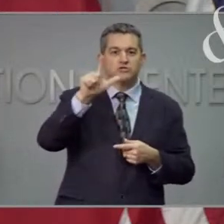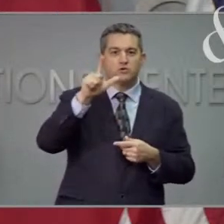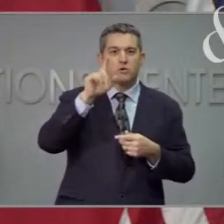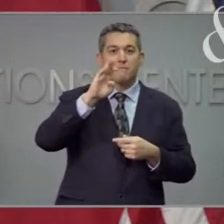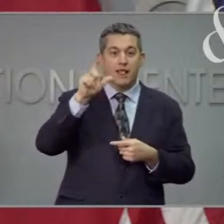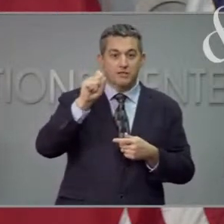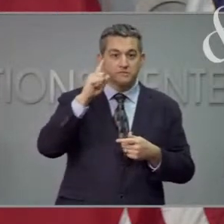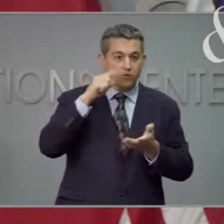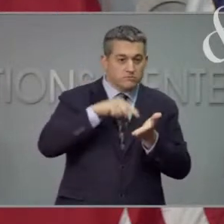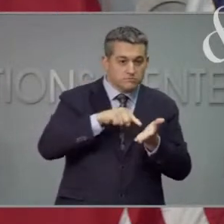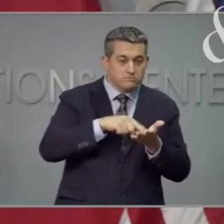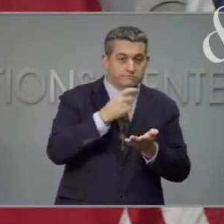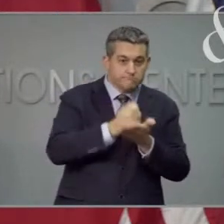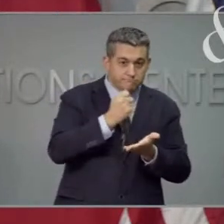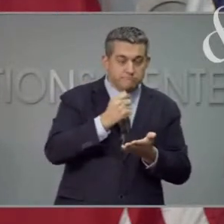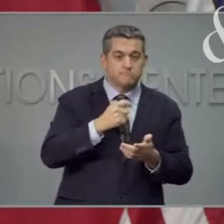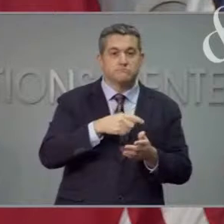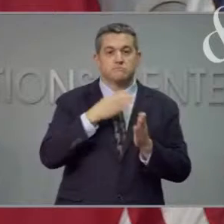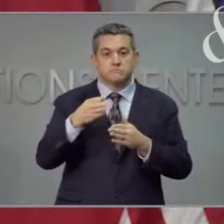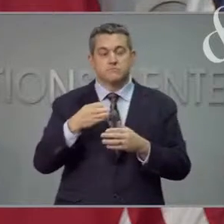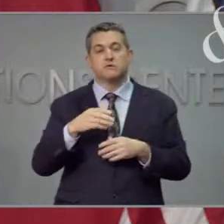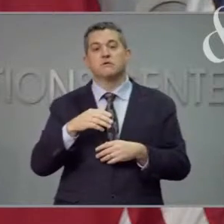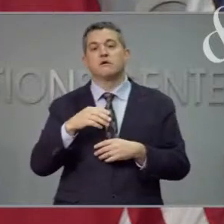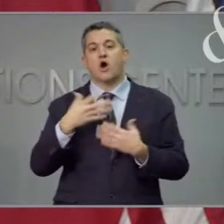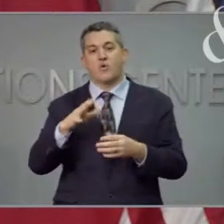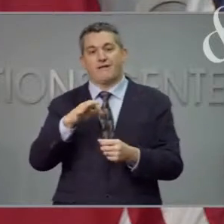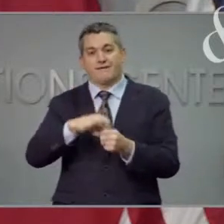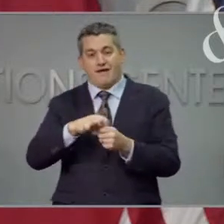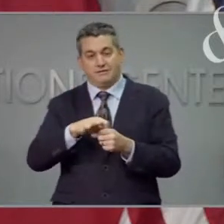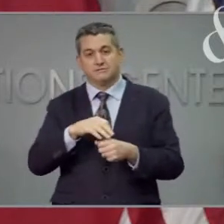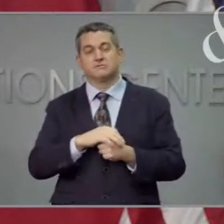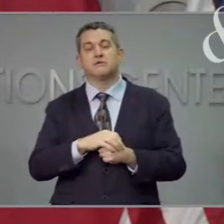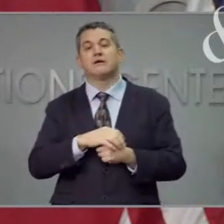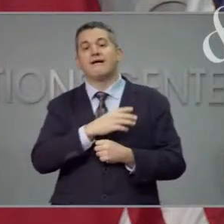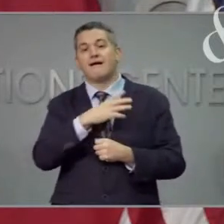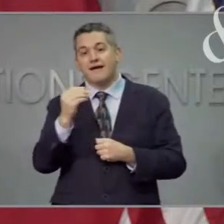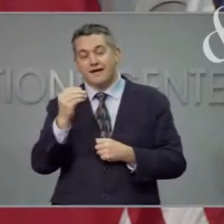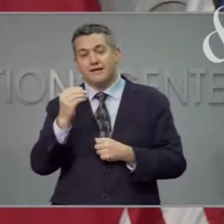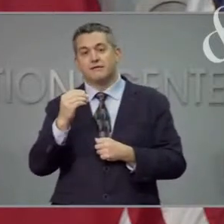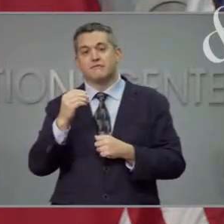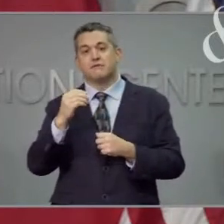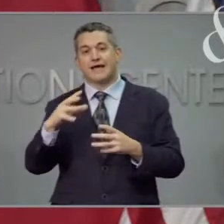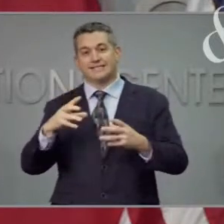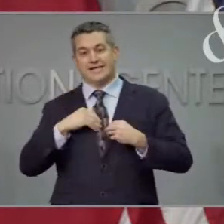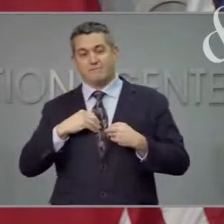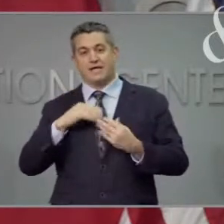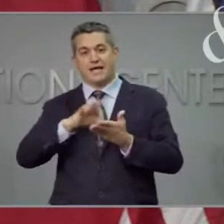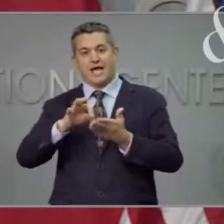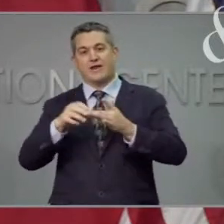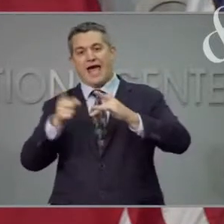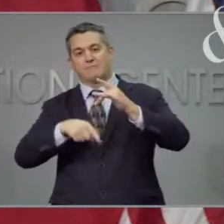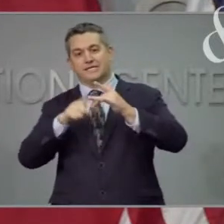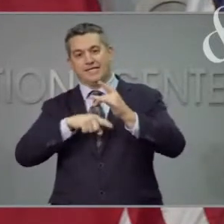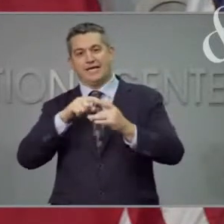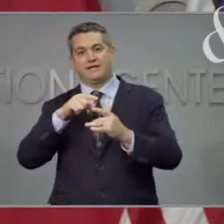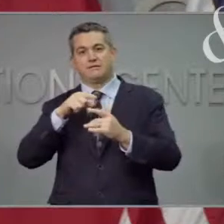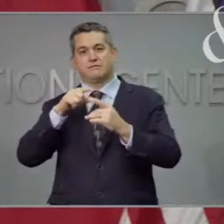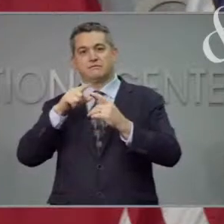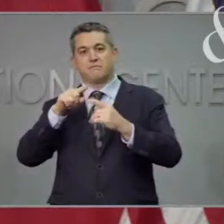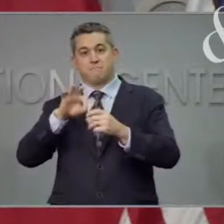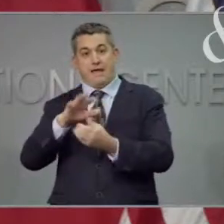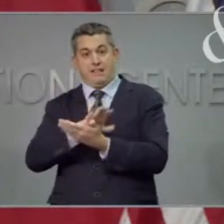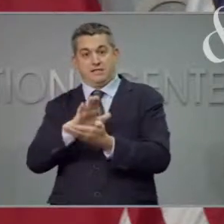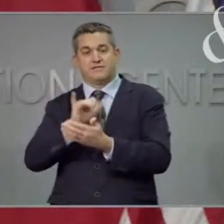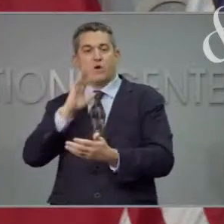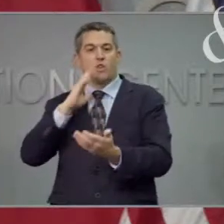counting the provisional ballots cast by eligible voters, as well as accepting and counting absentee ballots that arrive